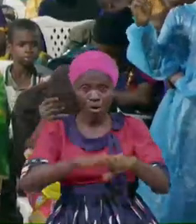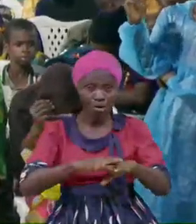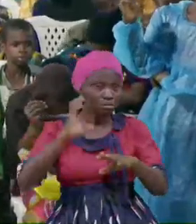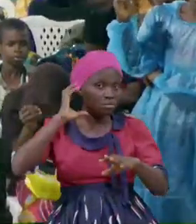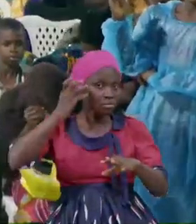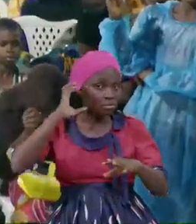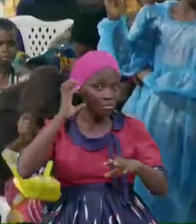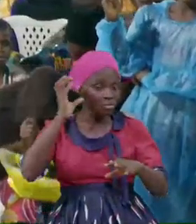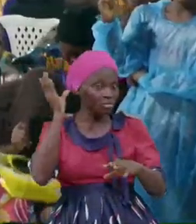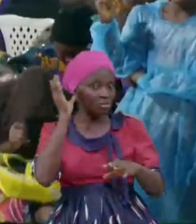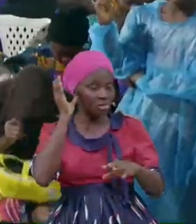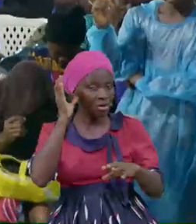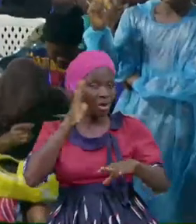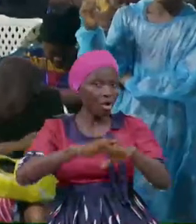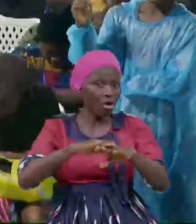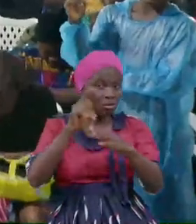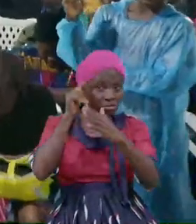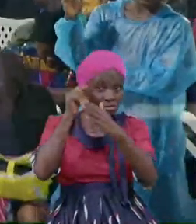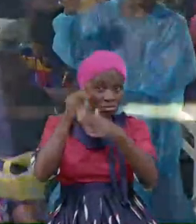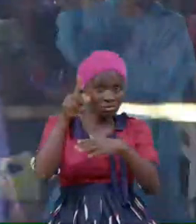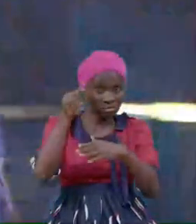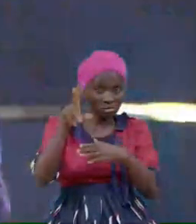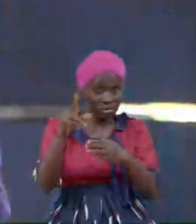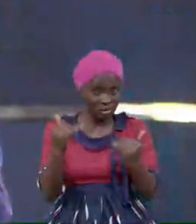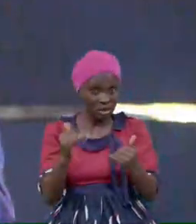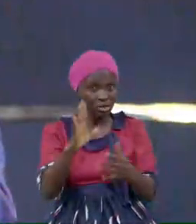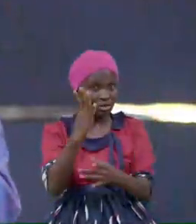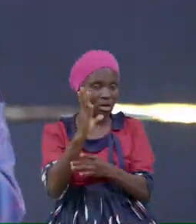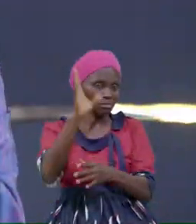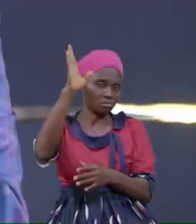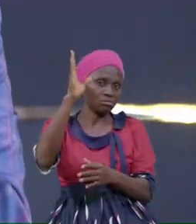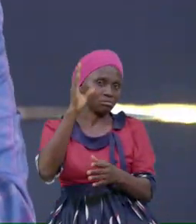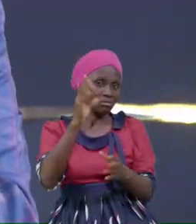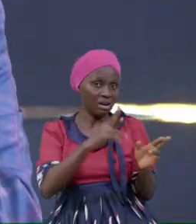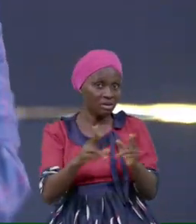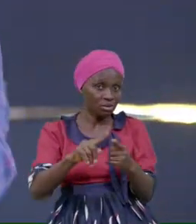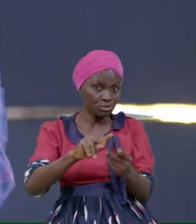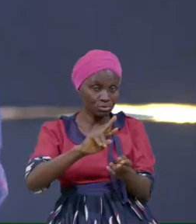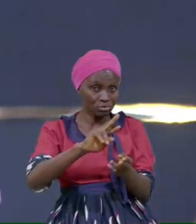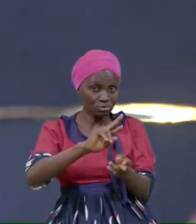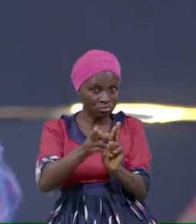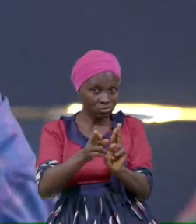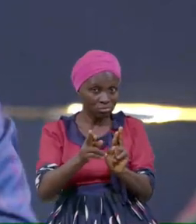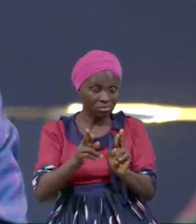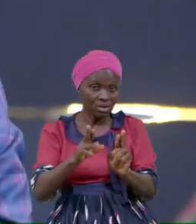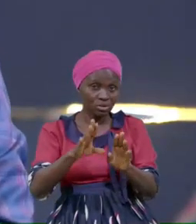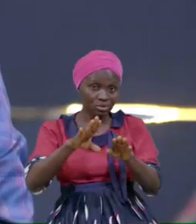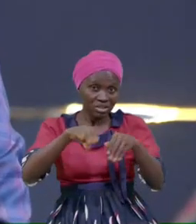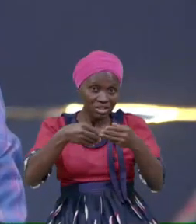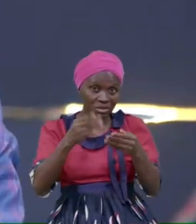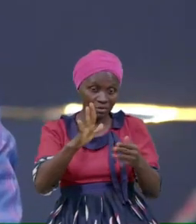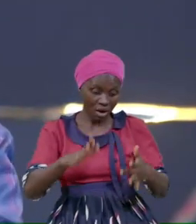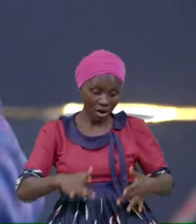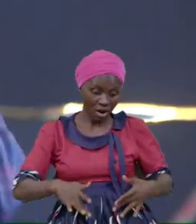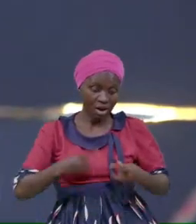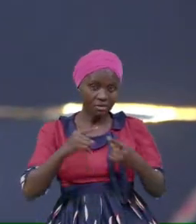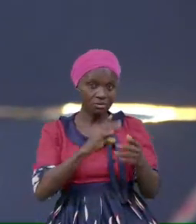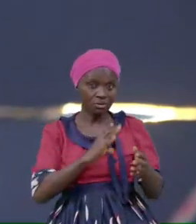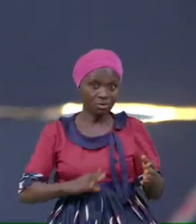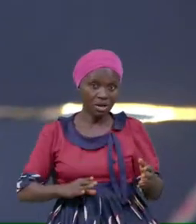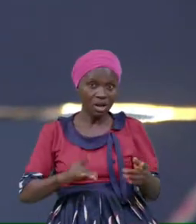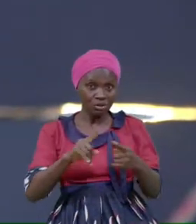is the moment I'm praying for everyone, for the grace to come and for the salvation to come.